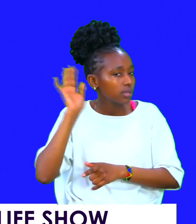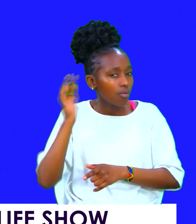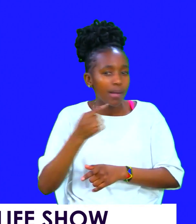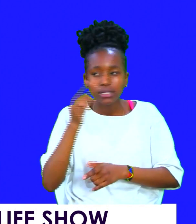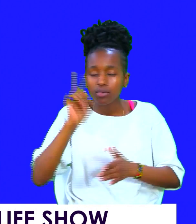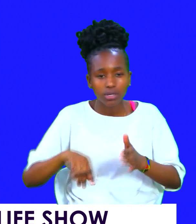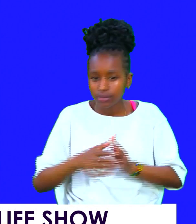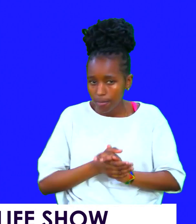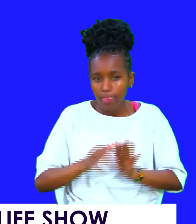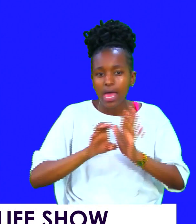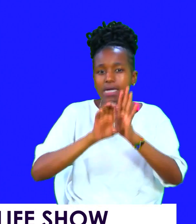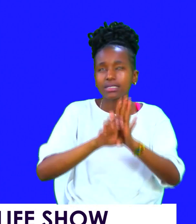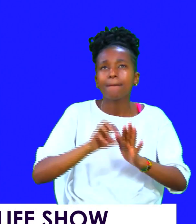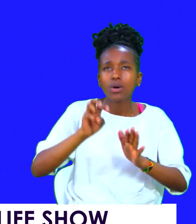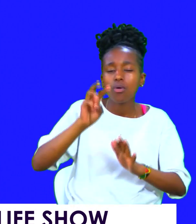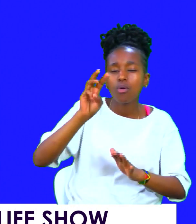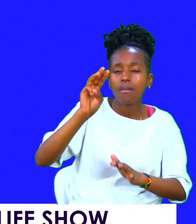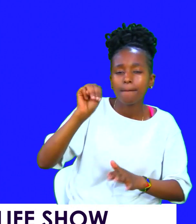Wangari Maathai,